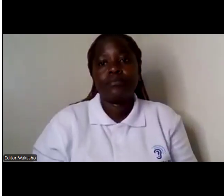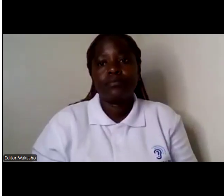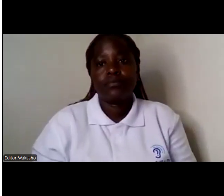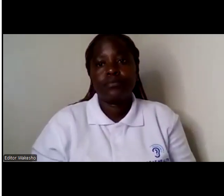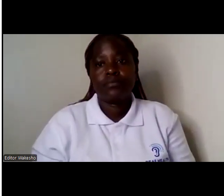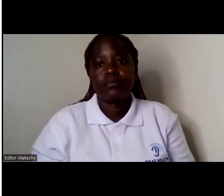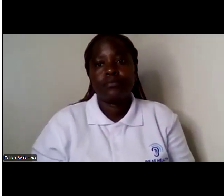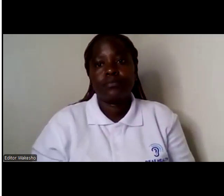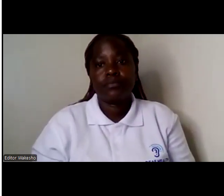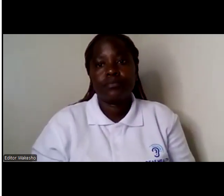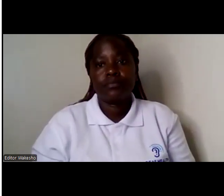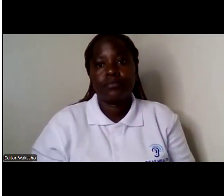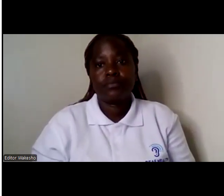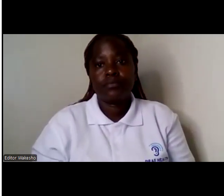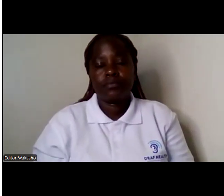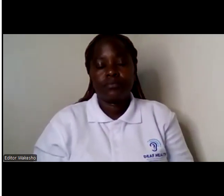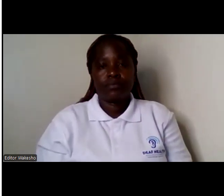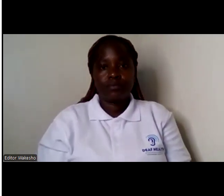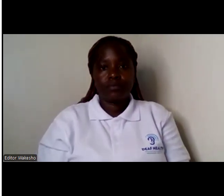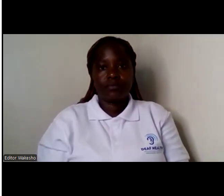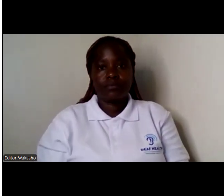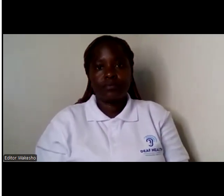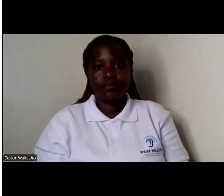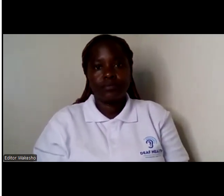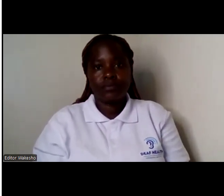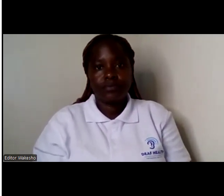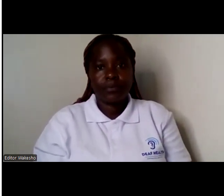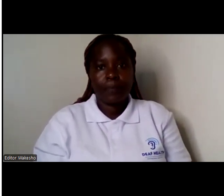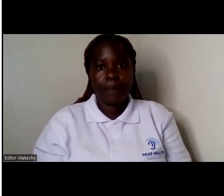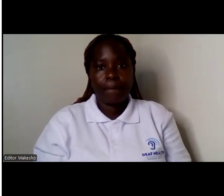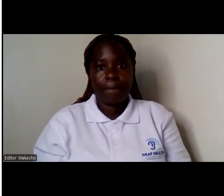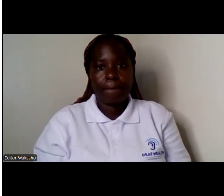and unintended pregnancies.